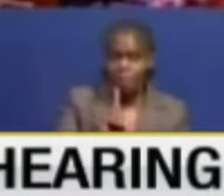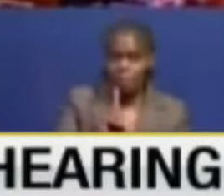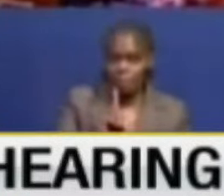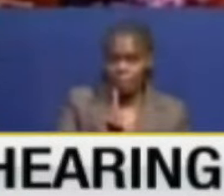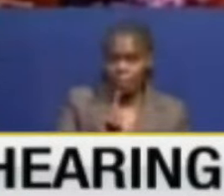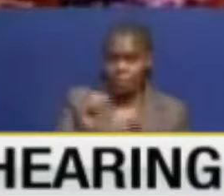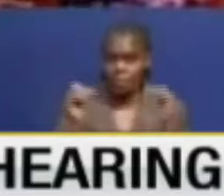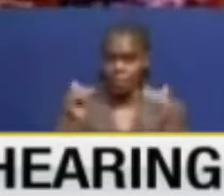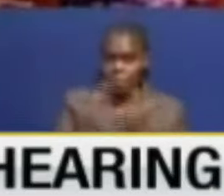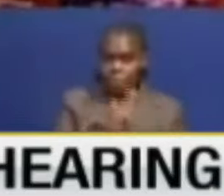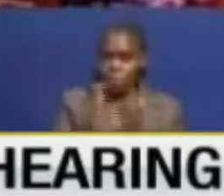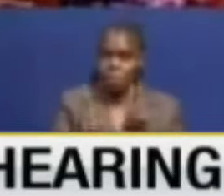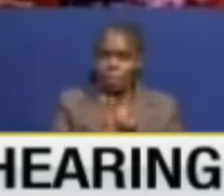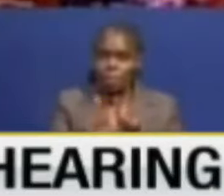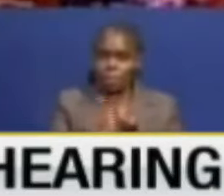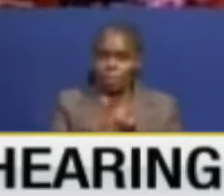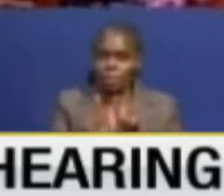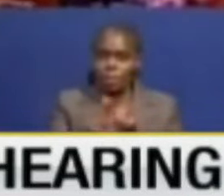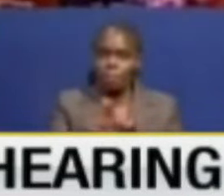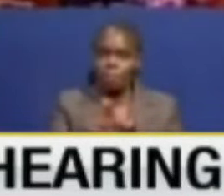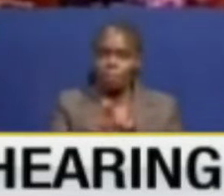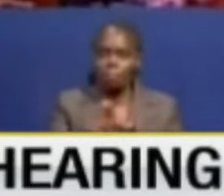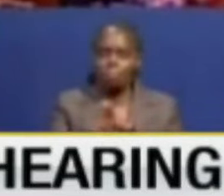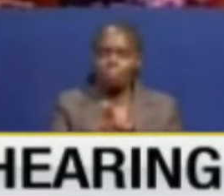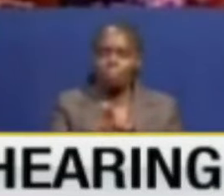and equally share the same with my learned friend.